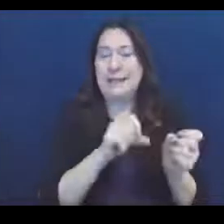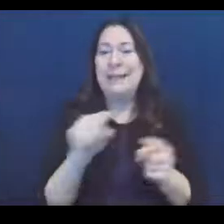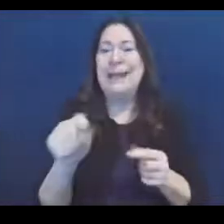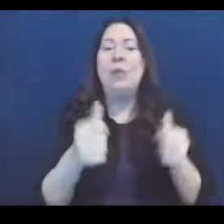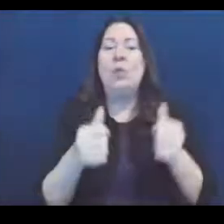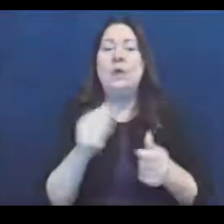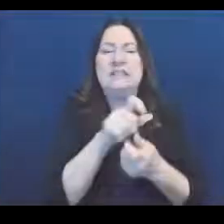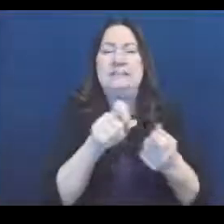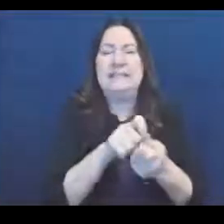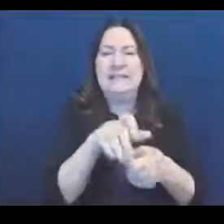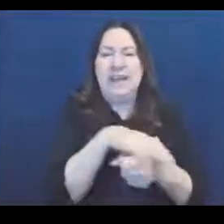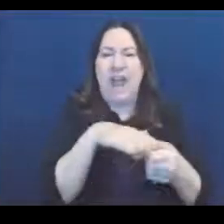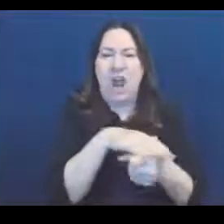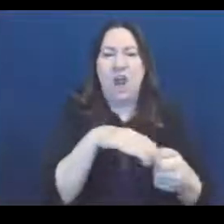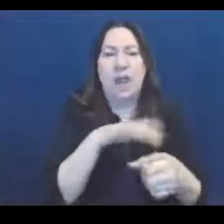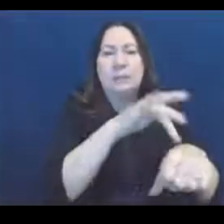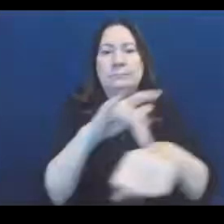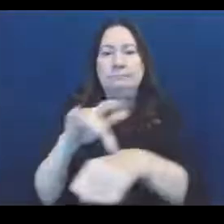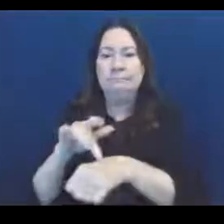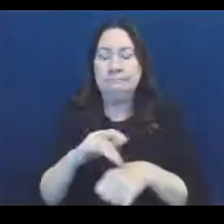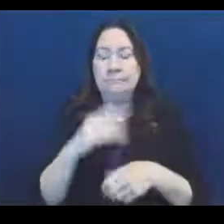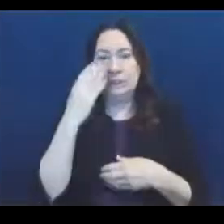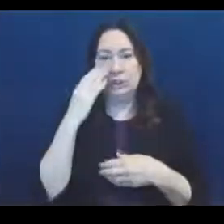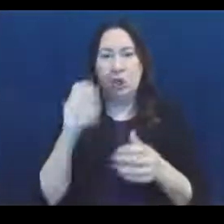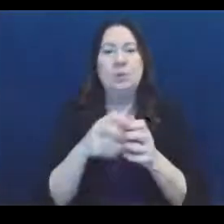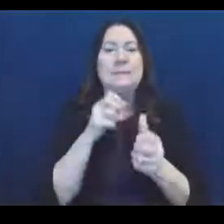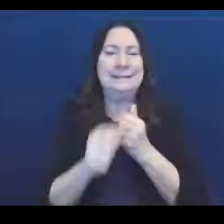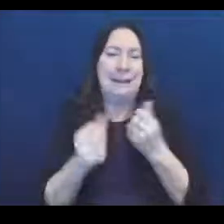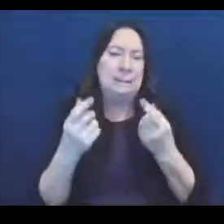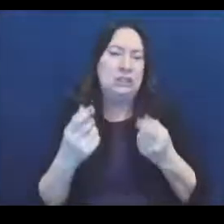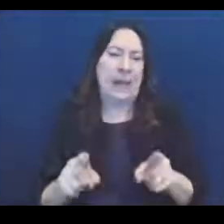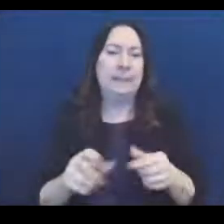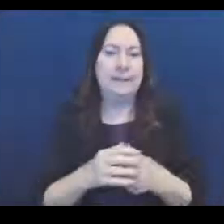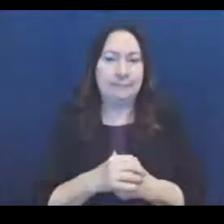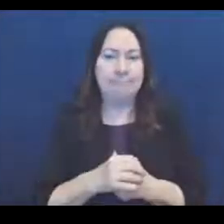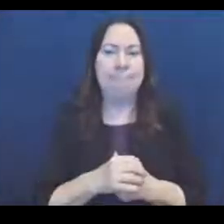go survey, knowing that damage has likely occurred there.